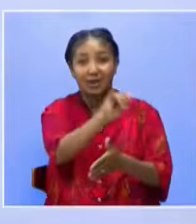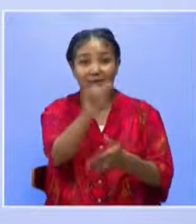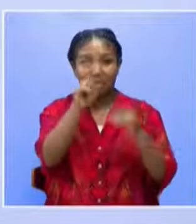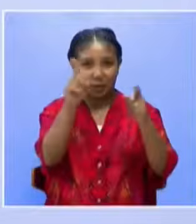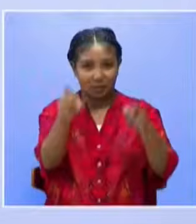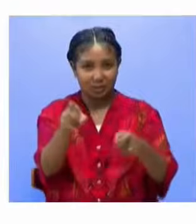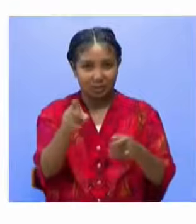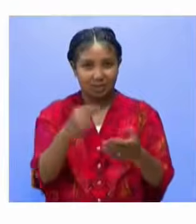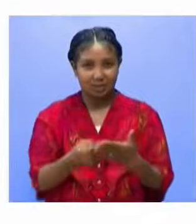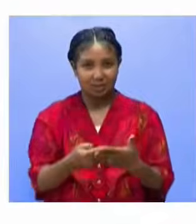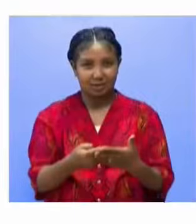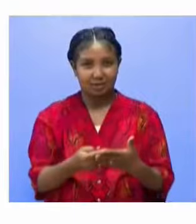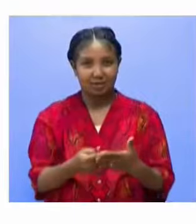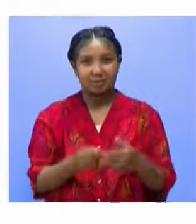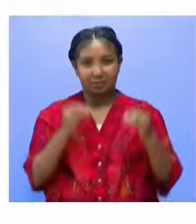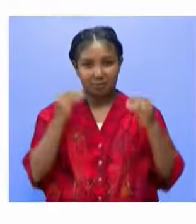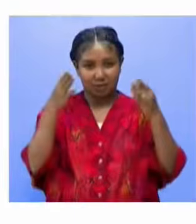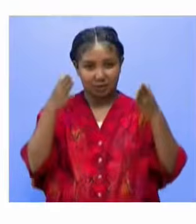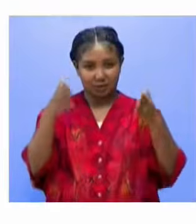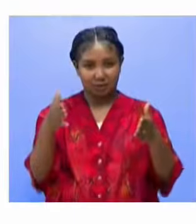question, here, teacher,